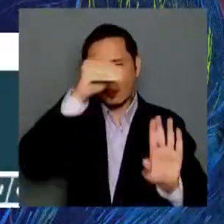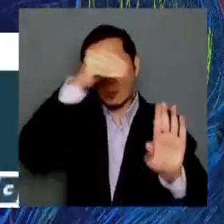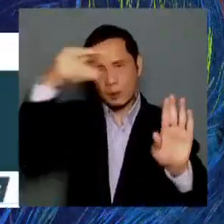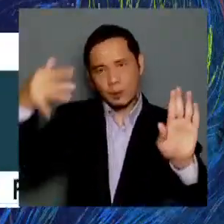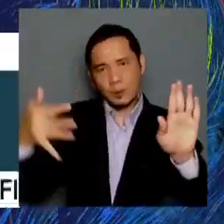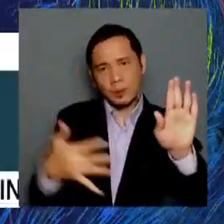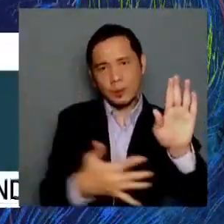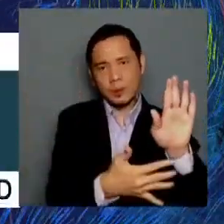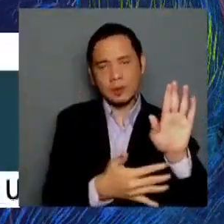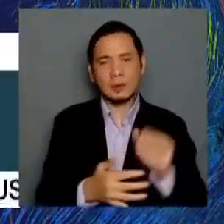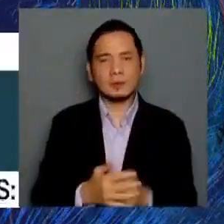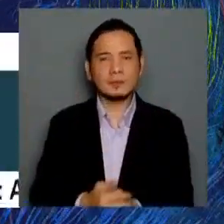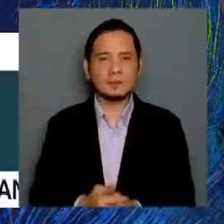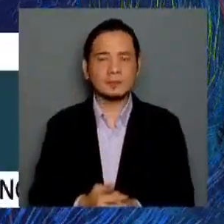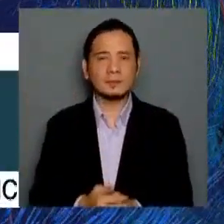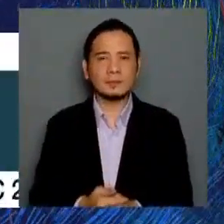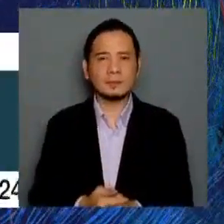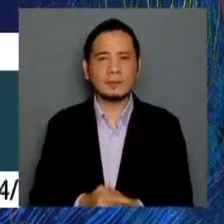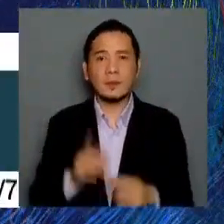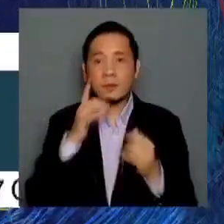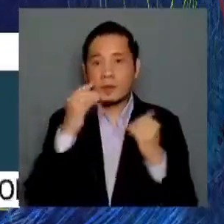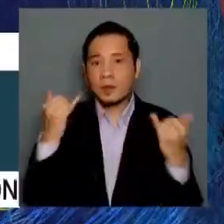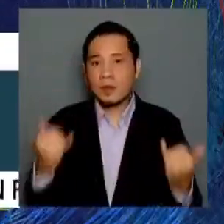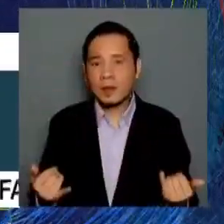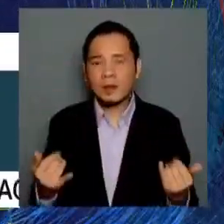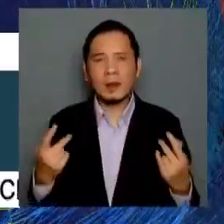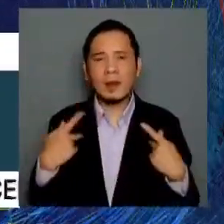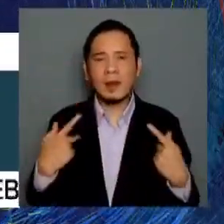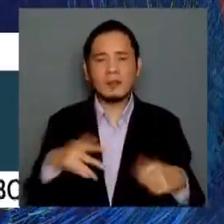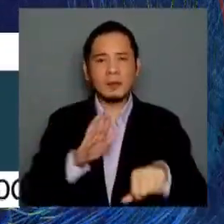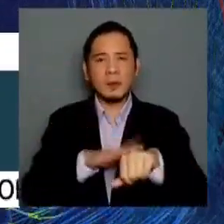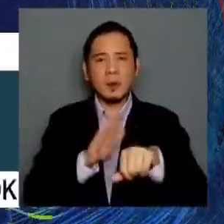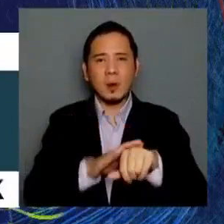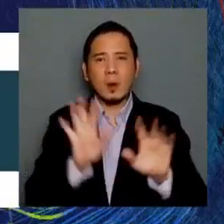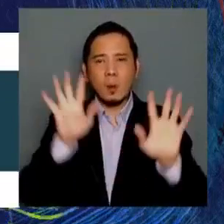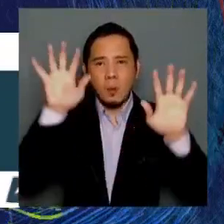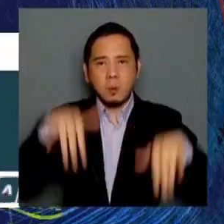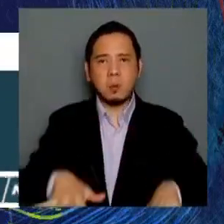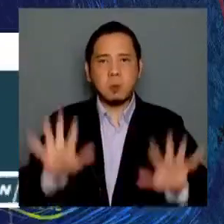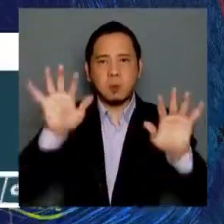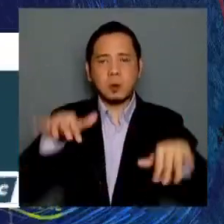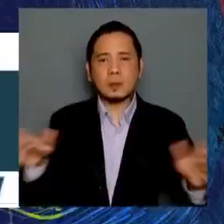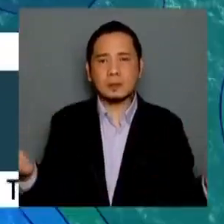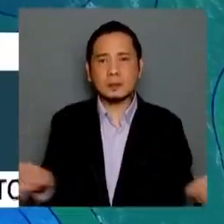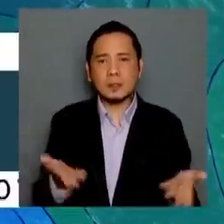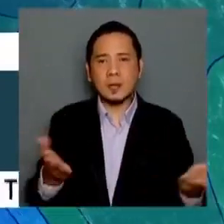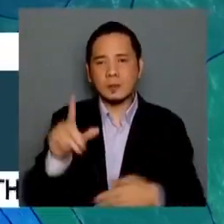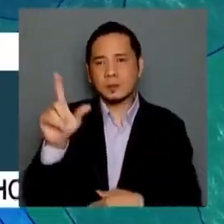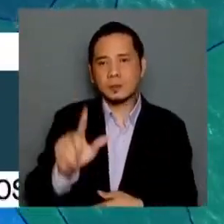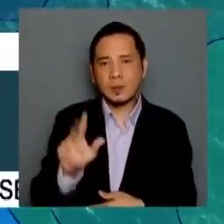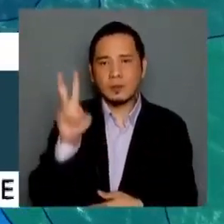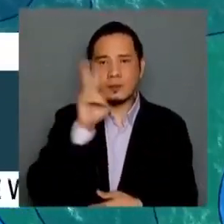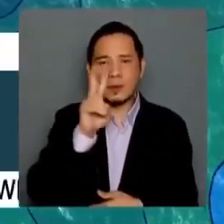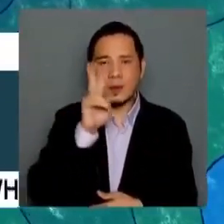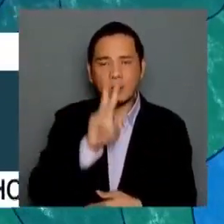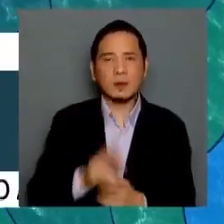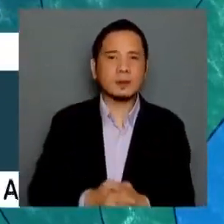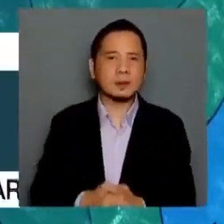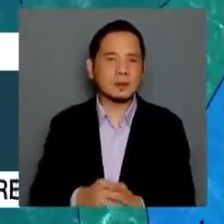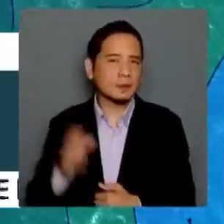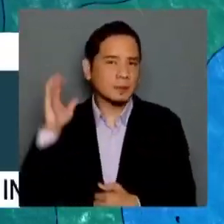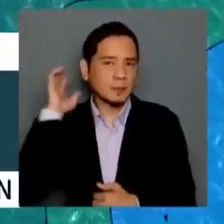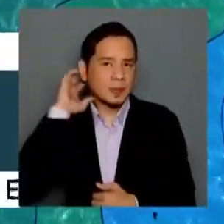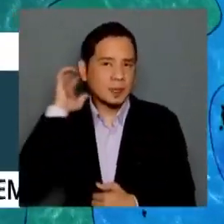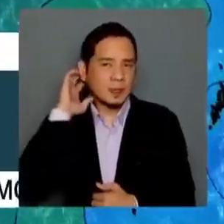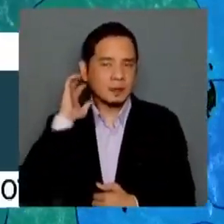due to, as of the moment, we still have a gale warning raised over the seaboards of Luzon, Visayas, and eastern seaboard of Mindanao.